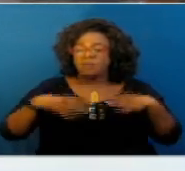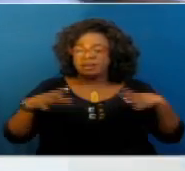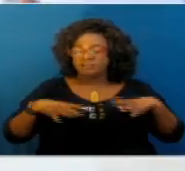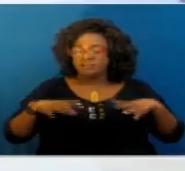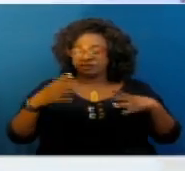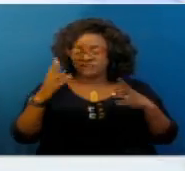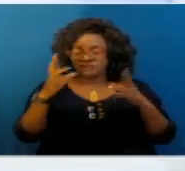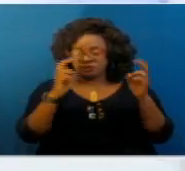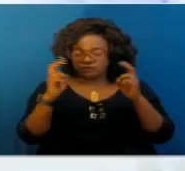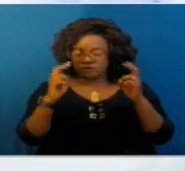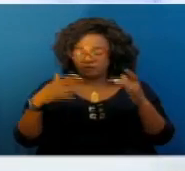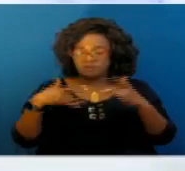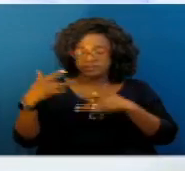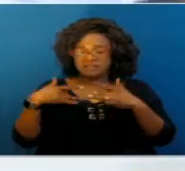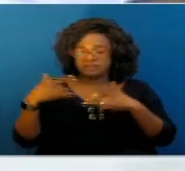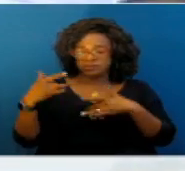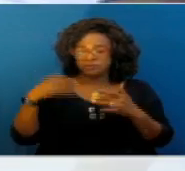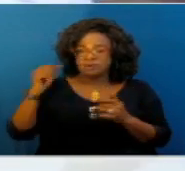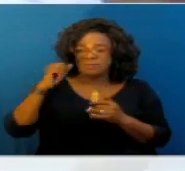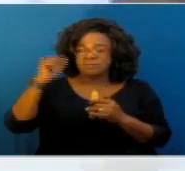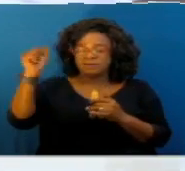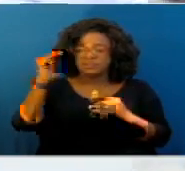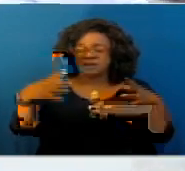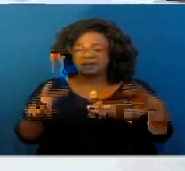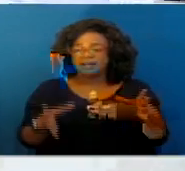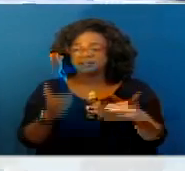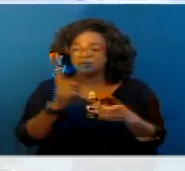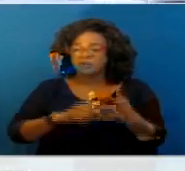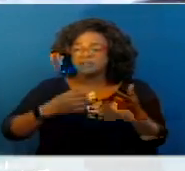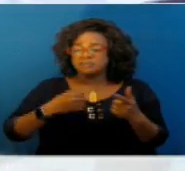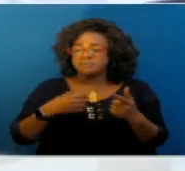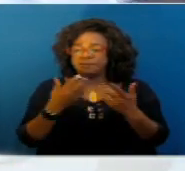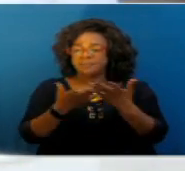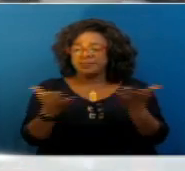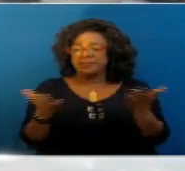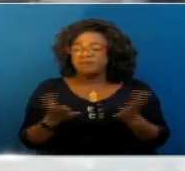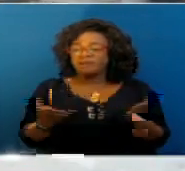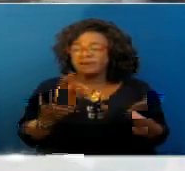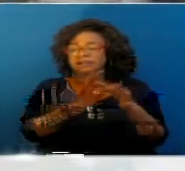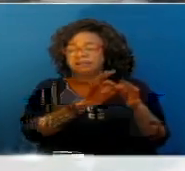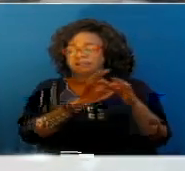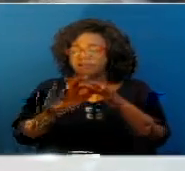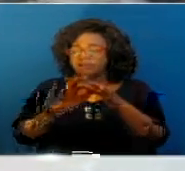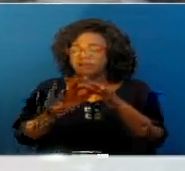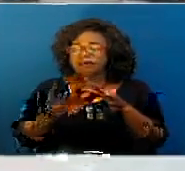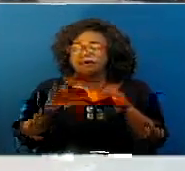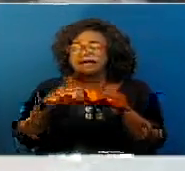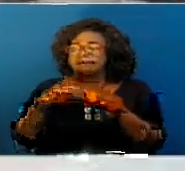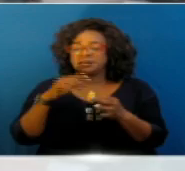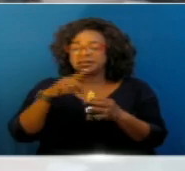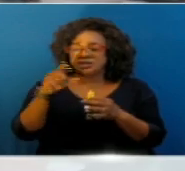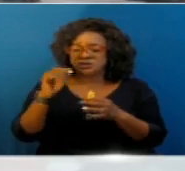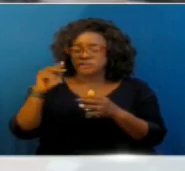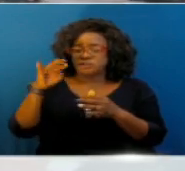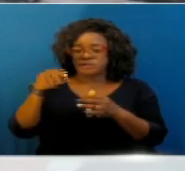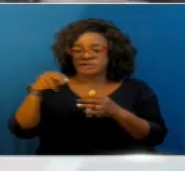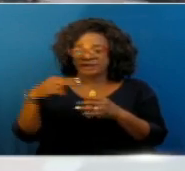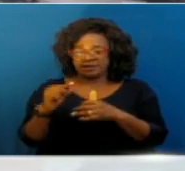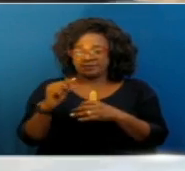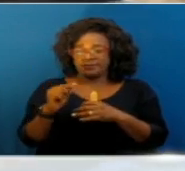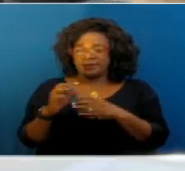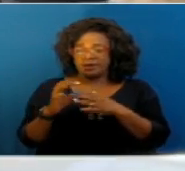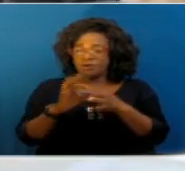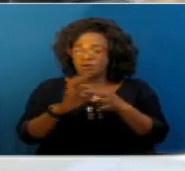concern to issues of the political class, and what has been a thorny one for Azimio has been zoning. The coalition's